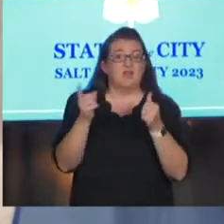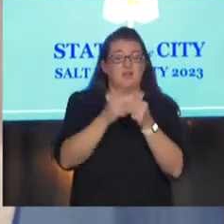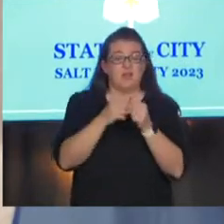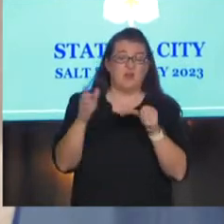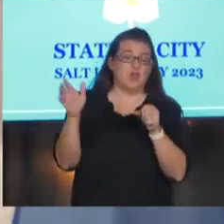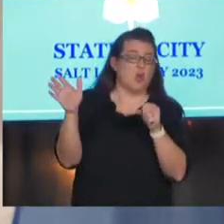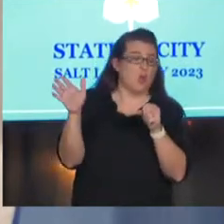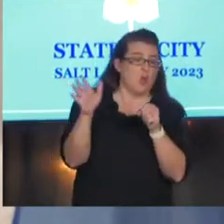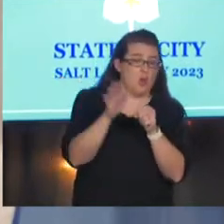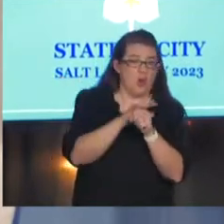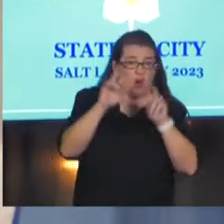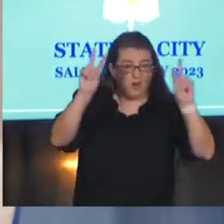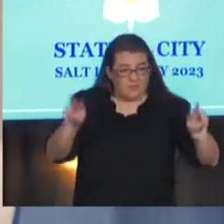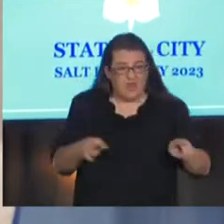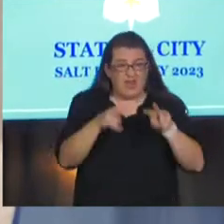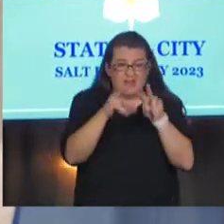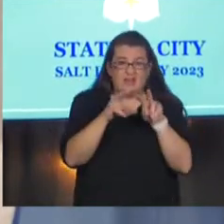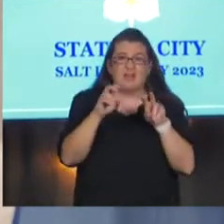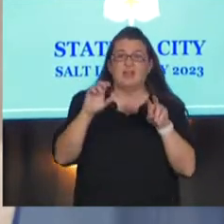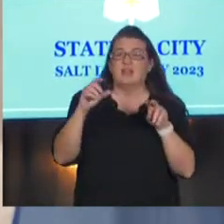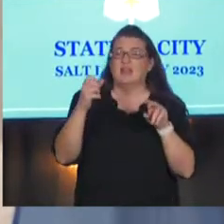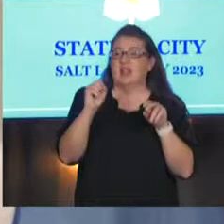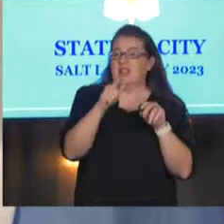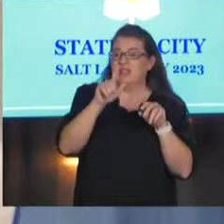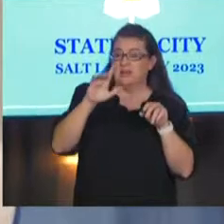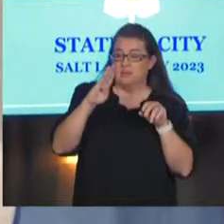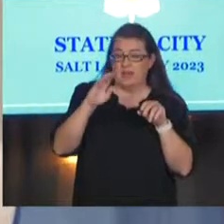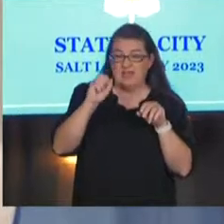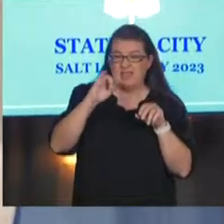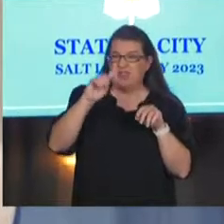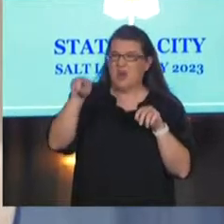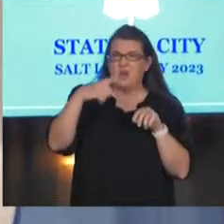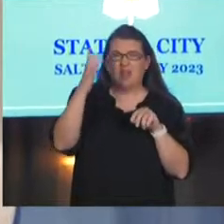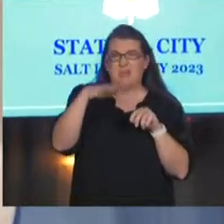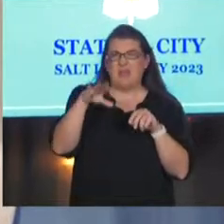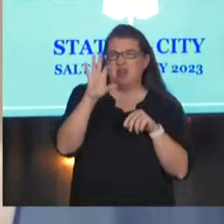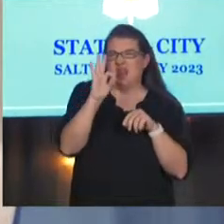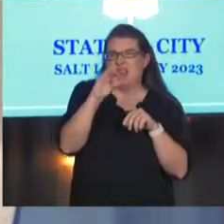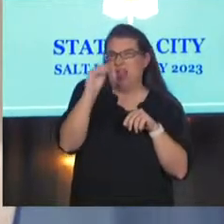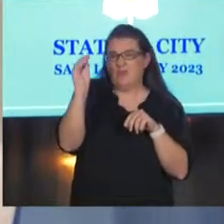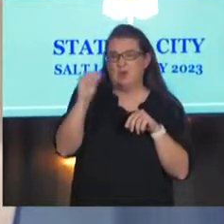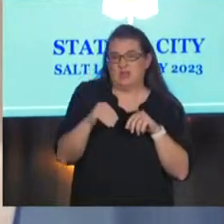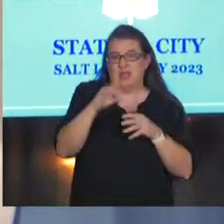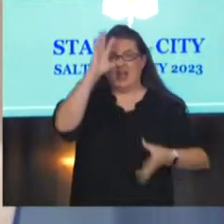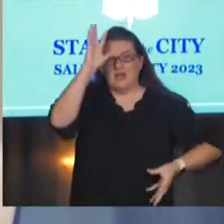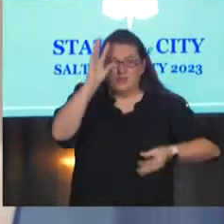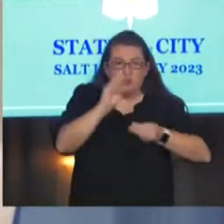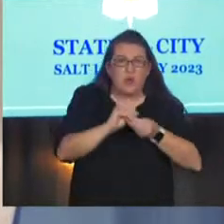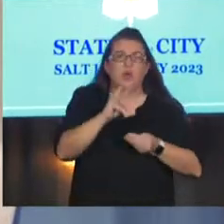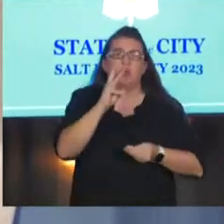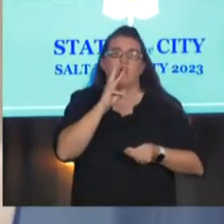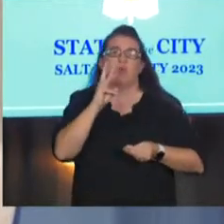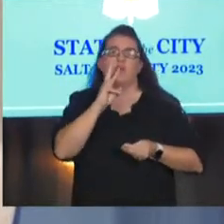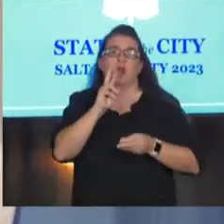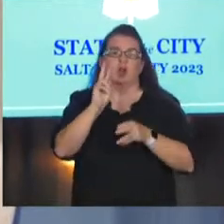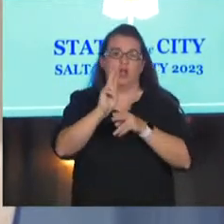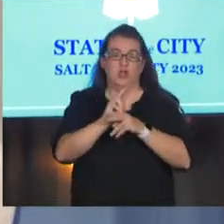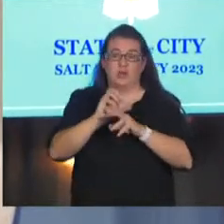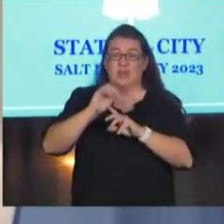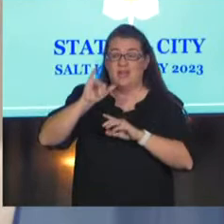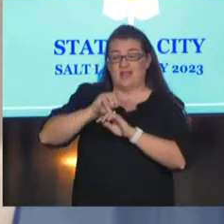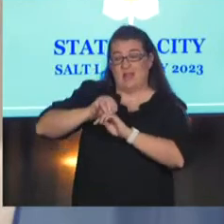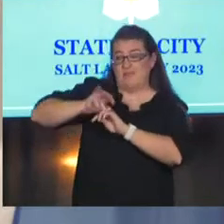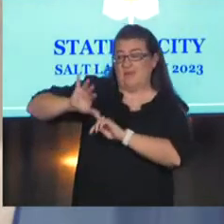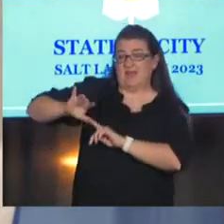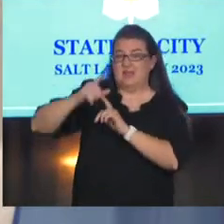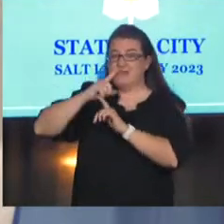Lake Valley, the Great Salt Lake Basin, only accounts for about 9% of the total water use affecting the Great